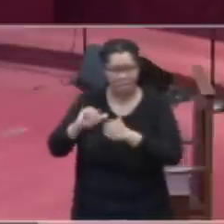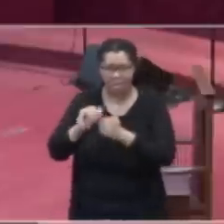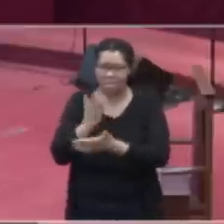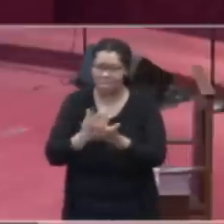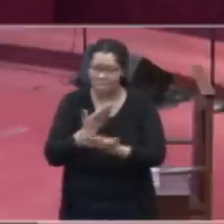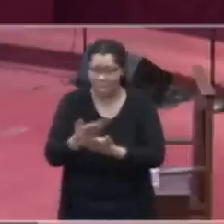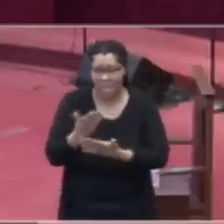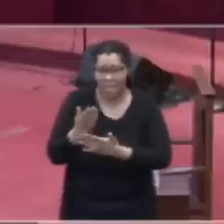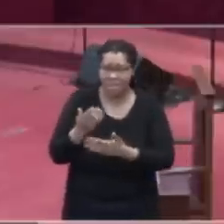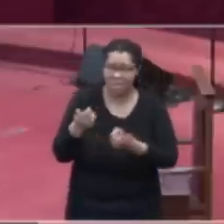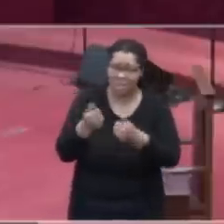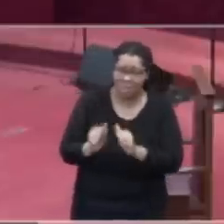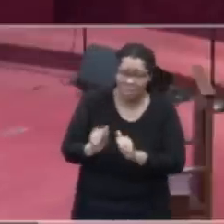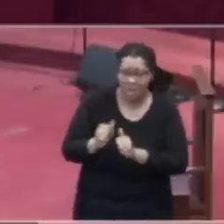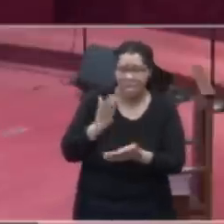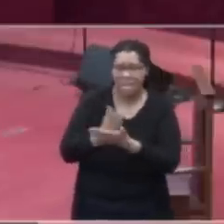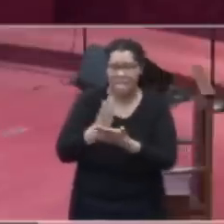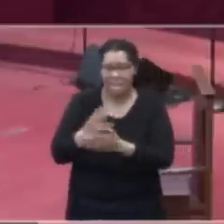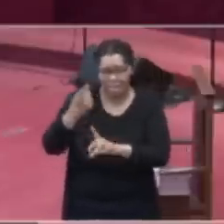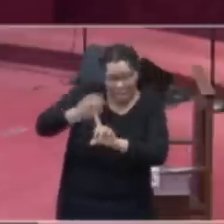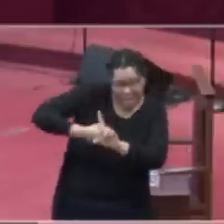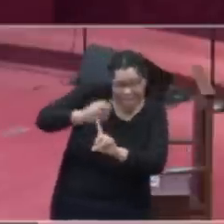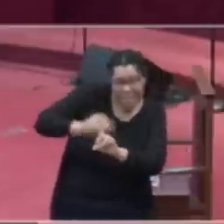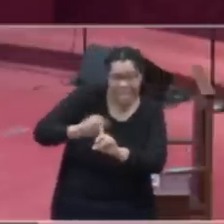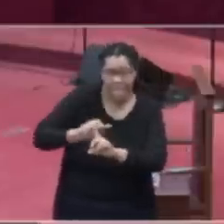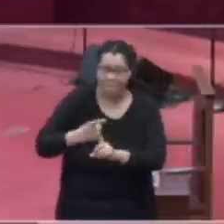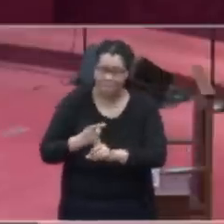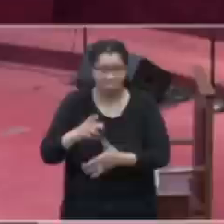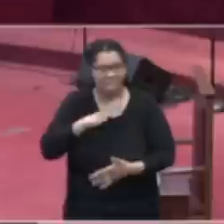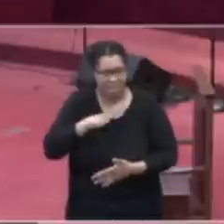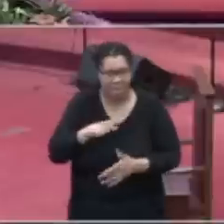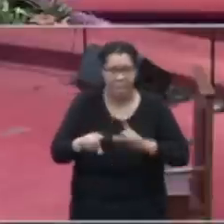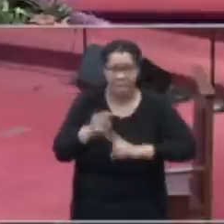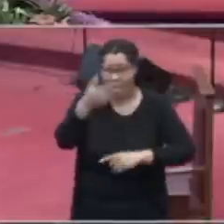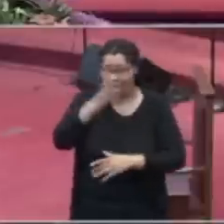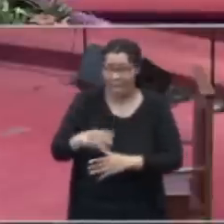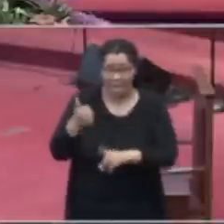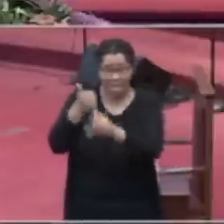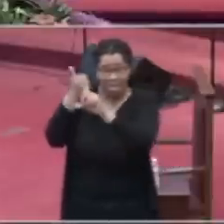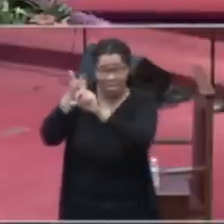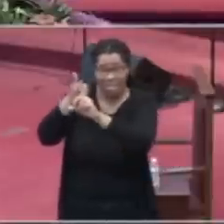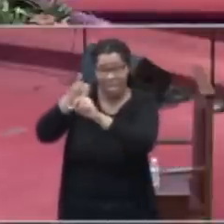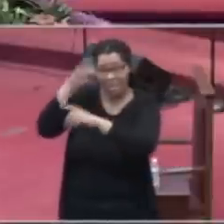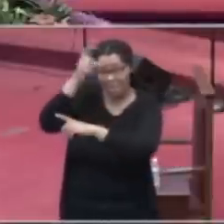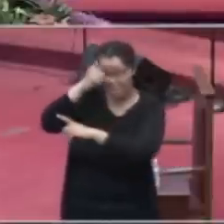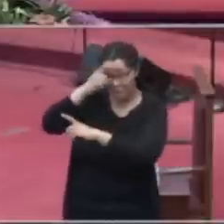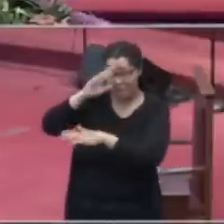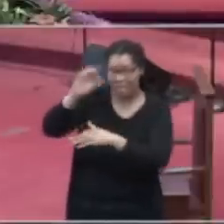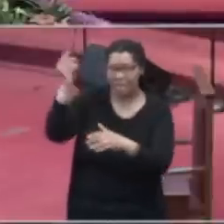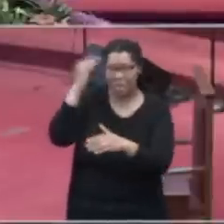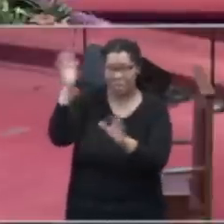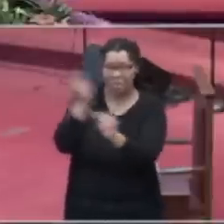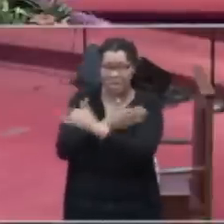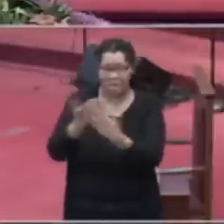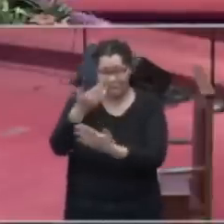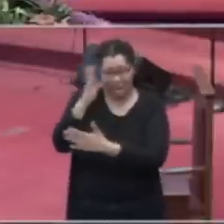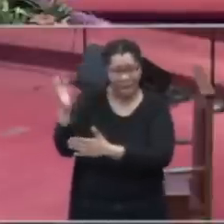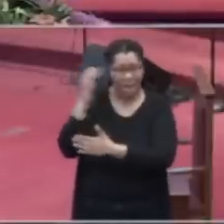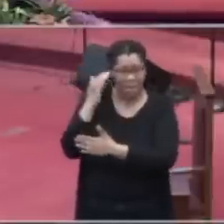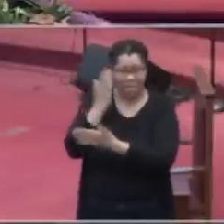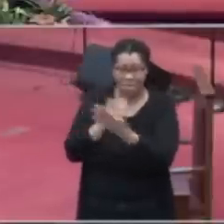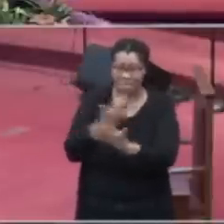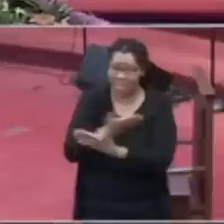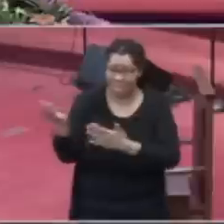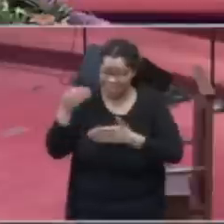fever out. I'm not trying to knock that. But please understand that God is so wise in his omniscience that he knew that things